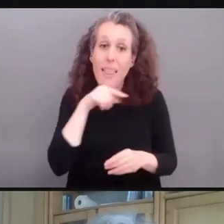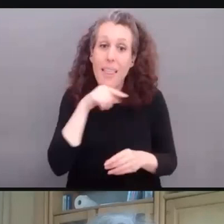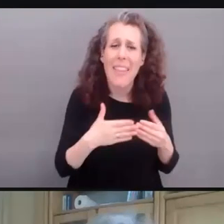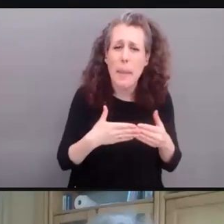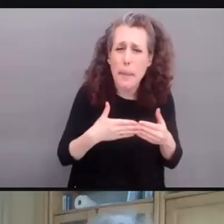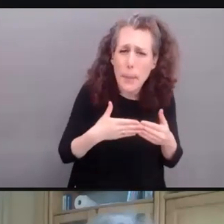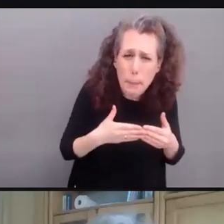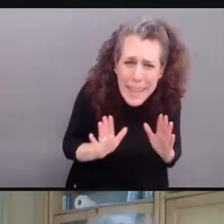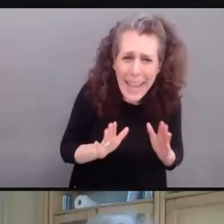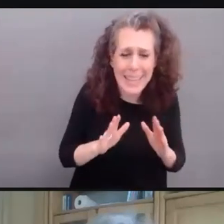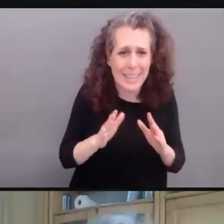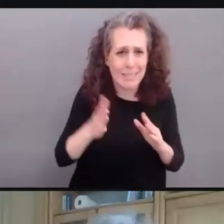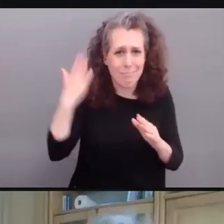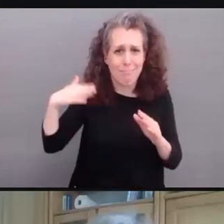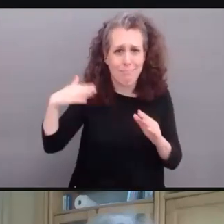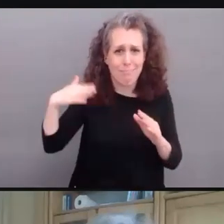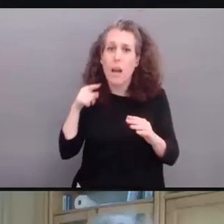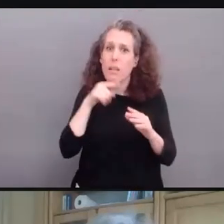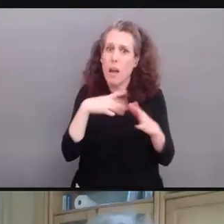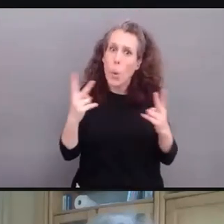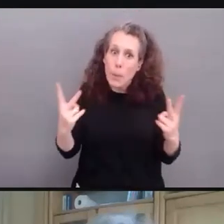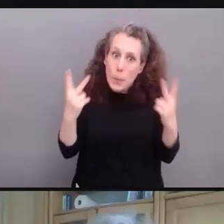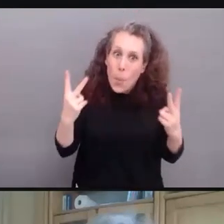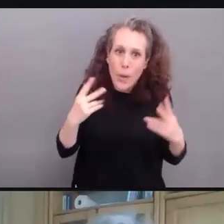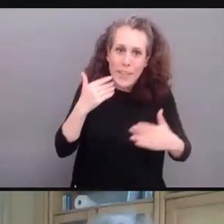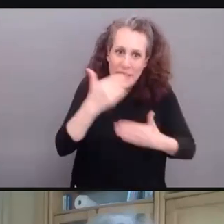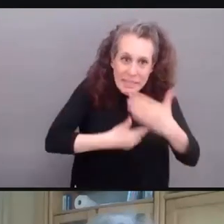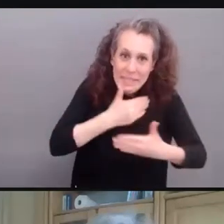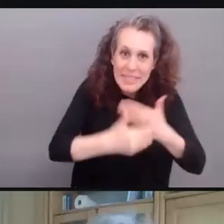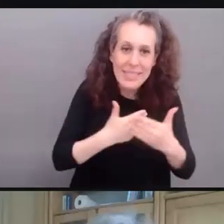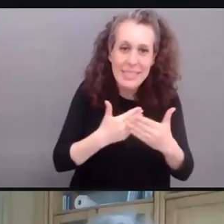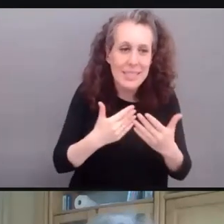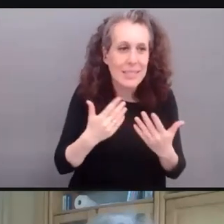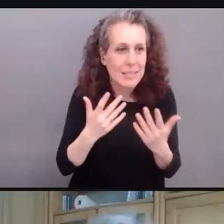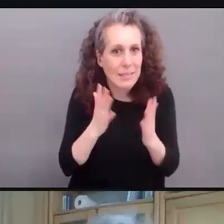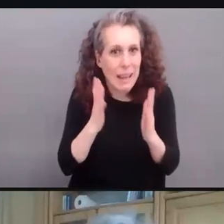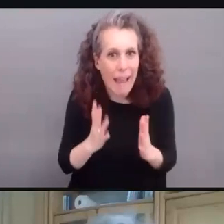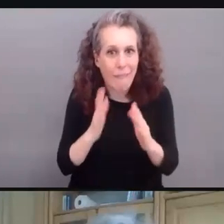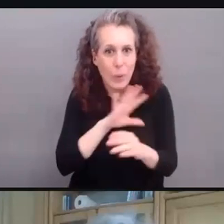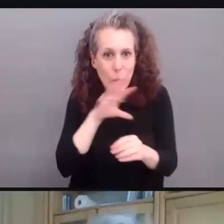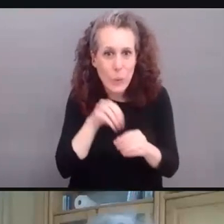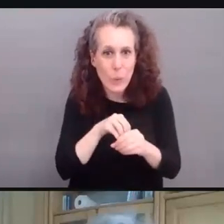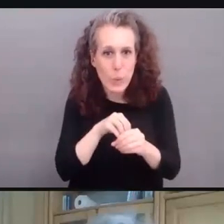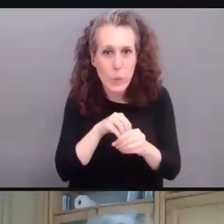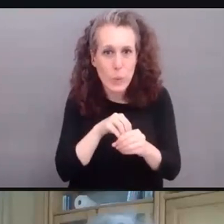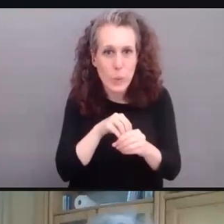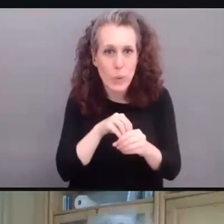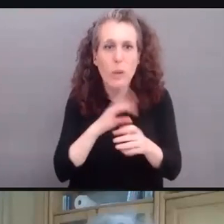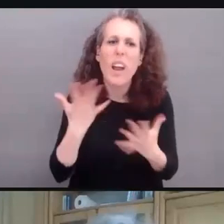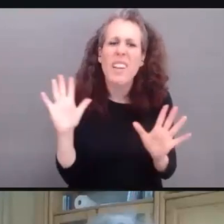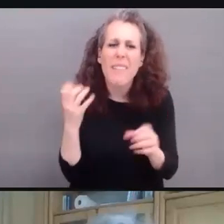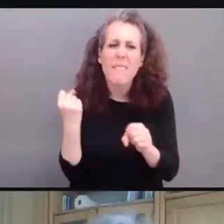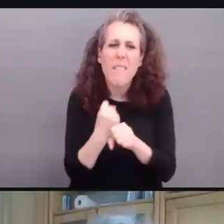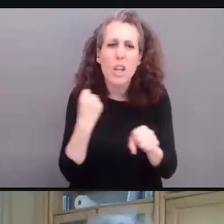a very important approach to include or base our functional requirements on